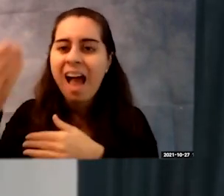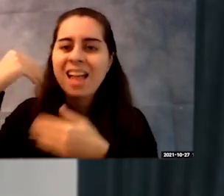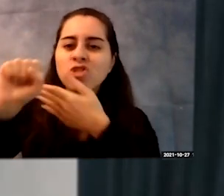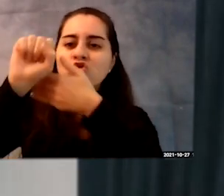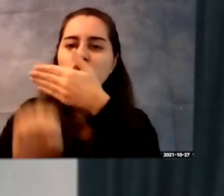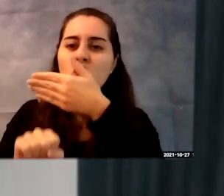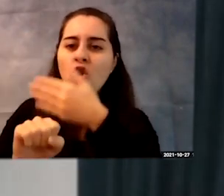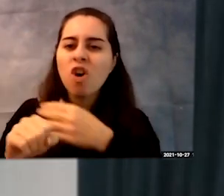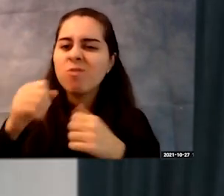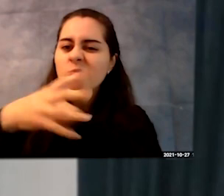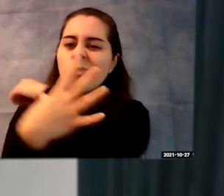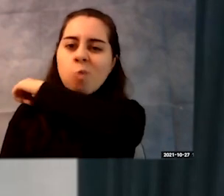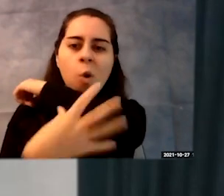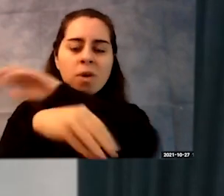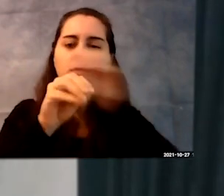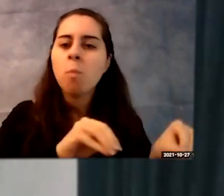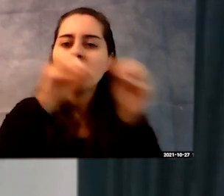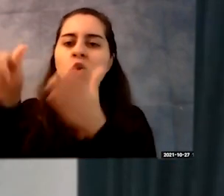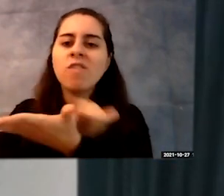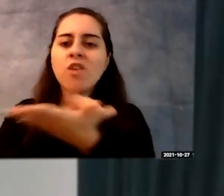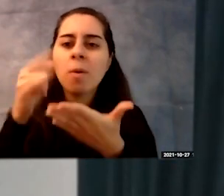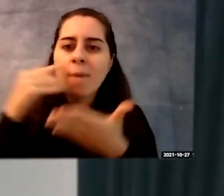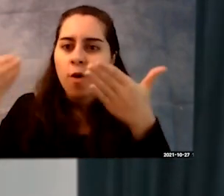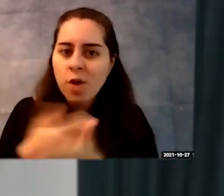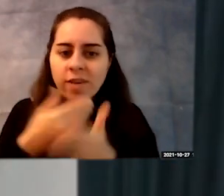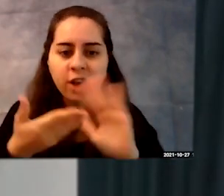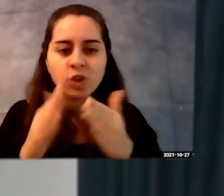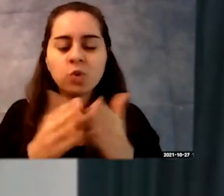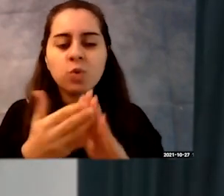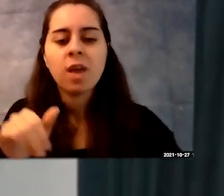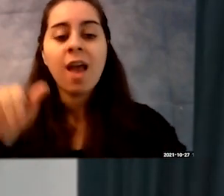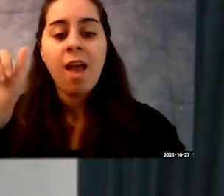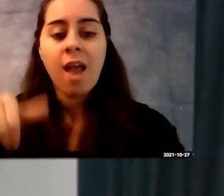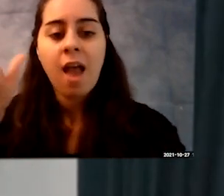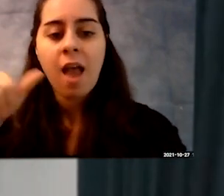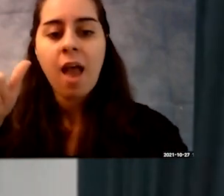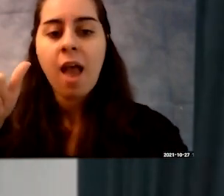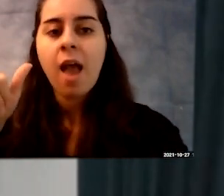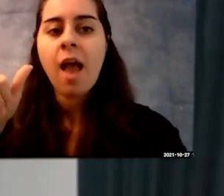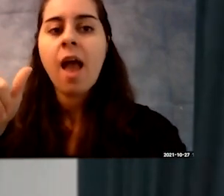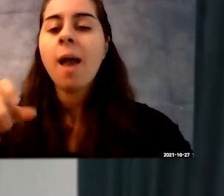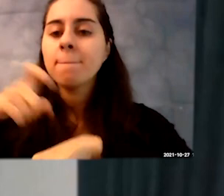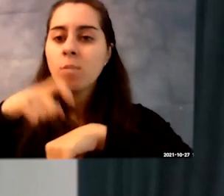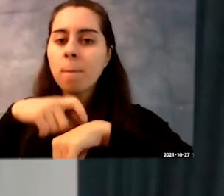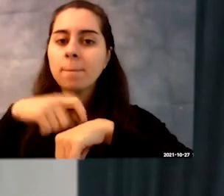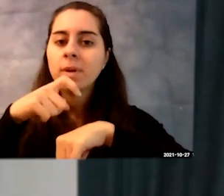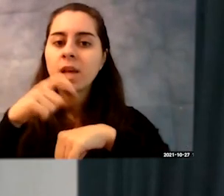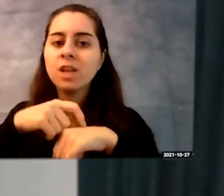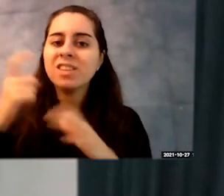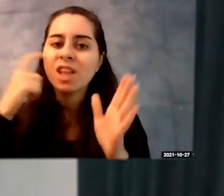their new city. It was in this context when Black and Puerto Rican solidarity started to